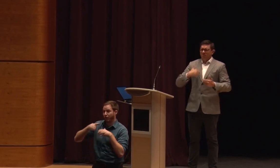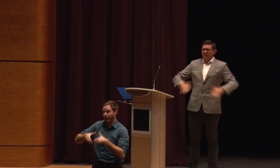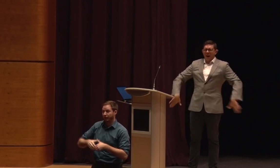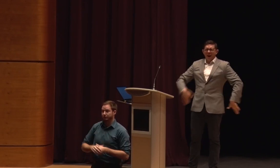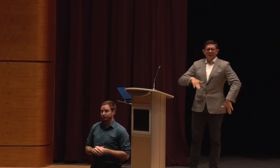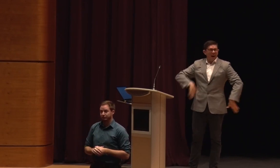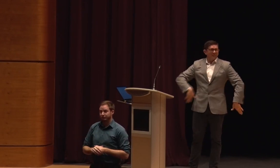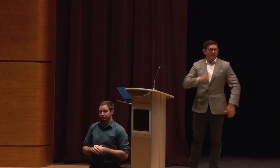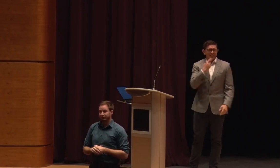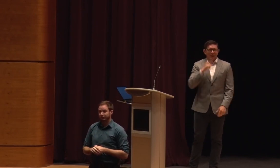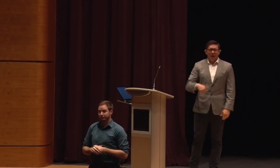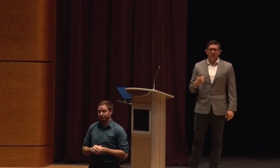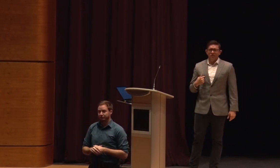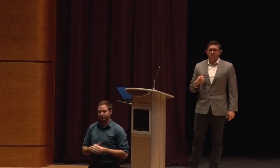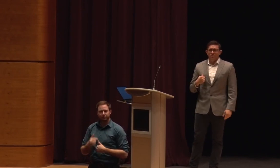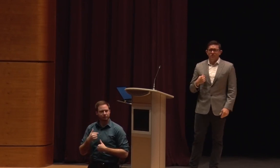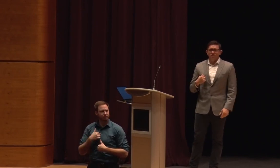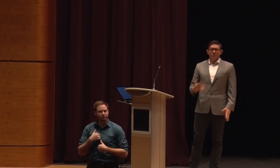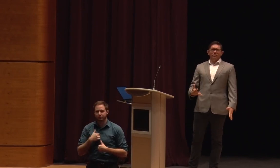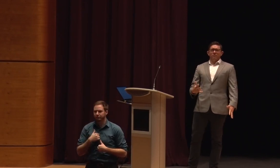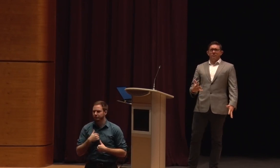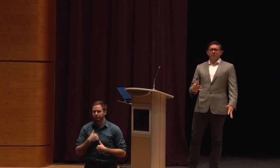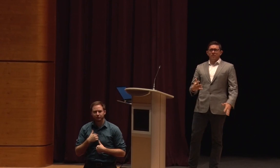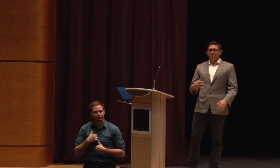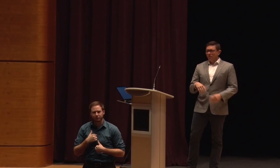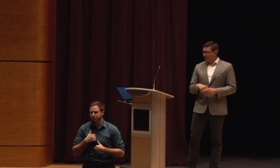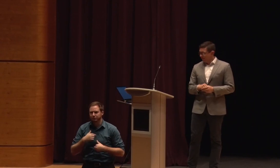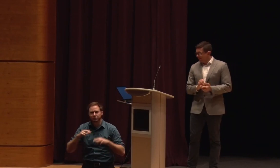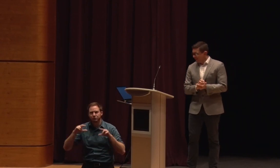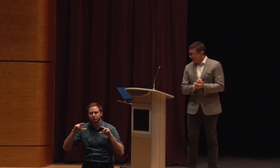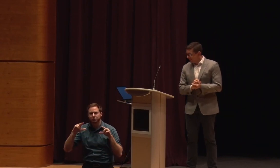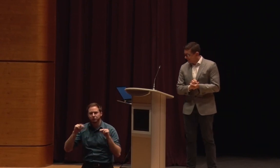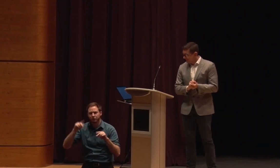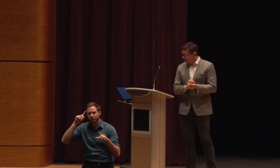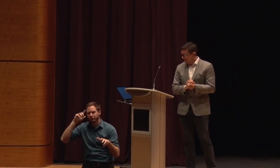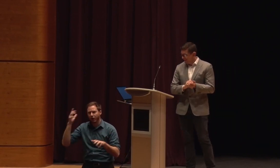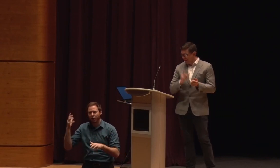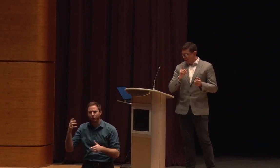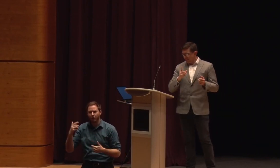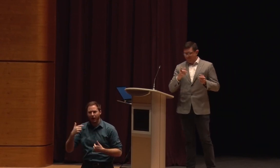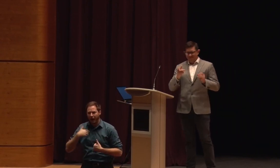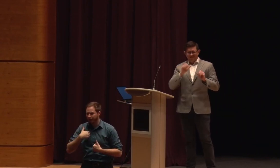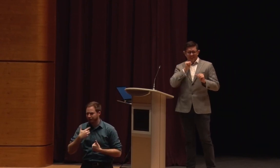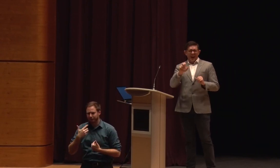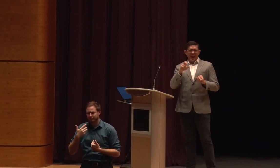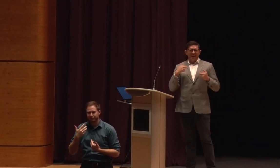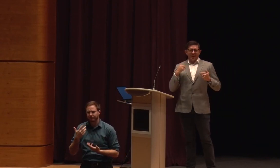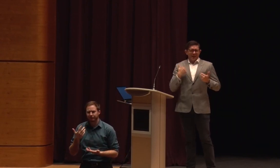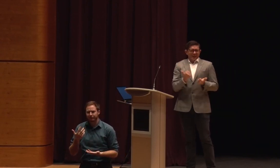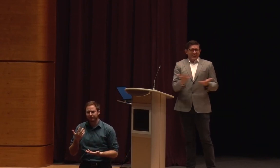class. And I hadn't said that yet, so I was thrown off.